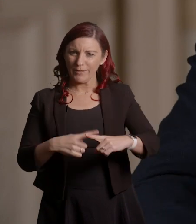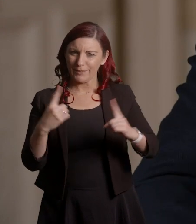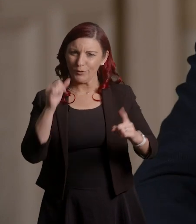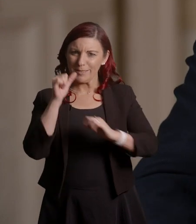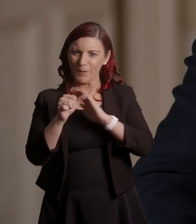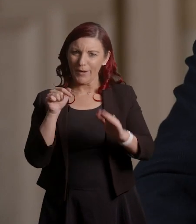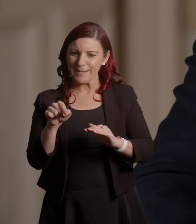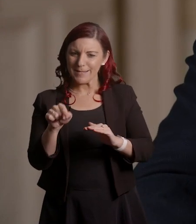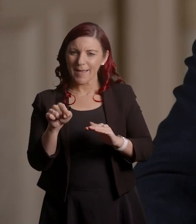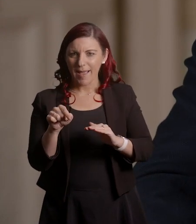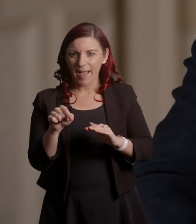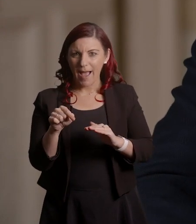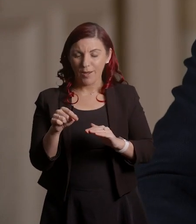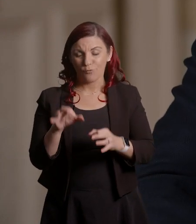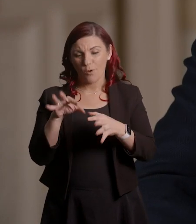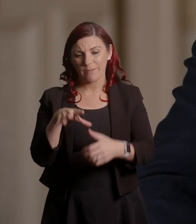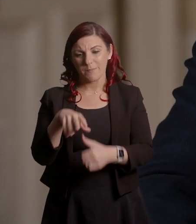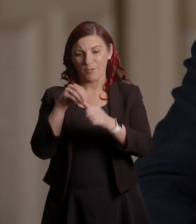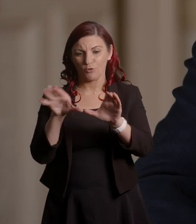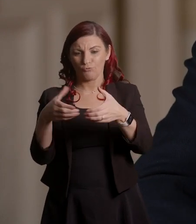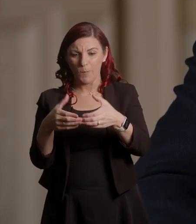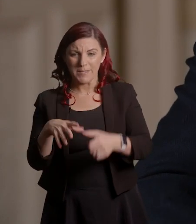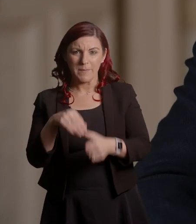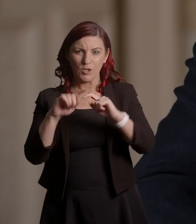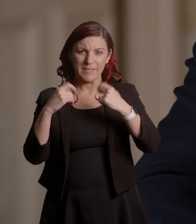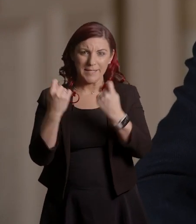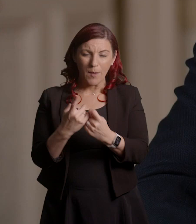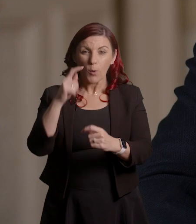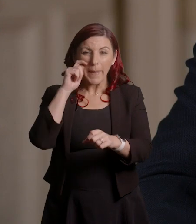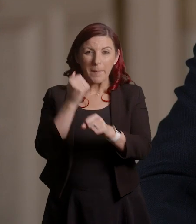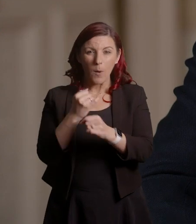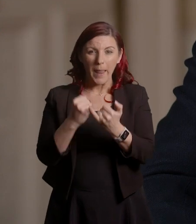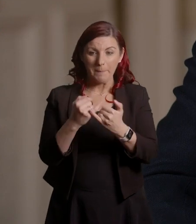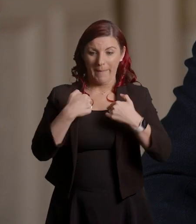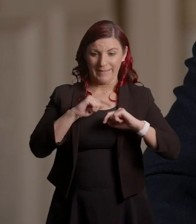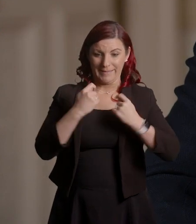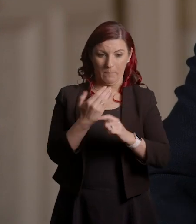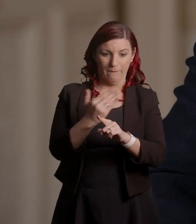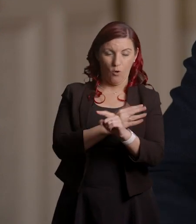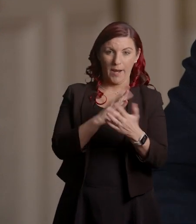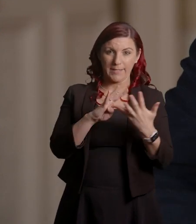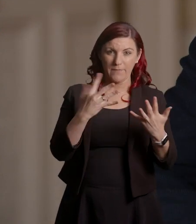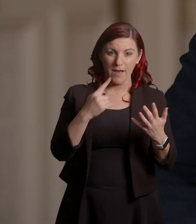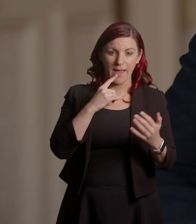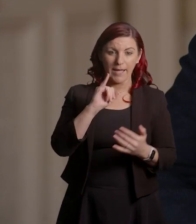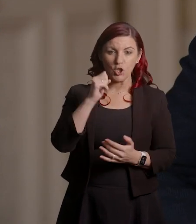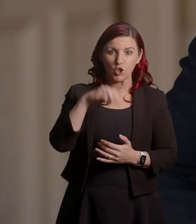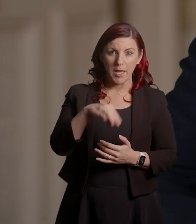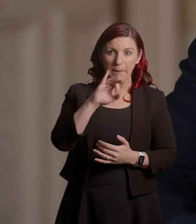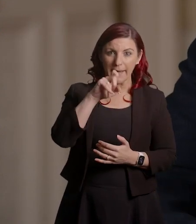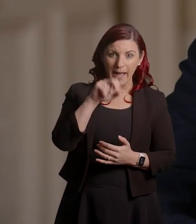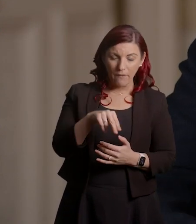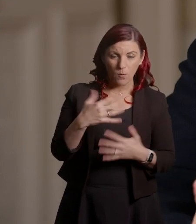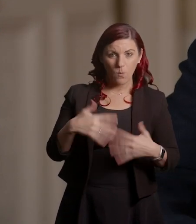and obviously they're a special group. That was a special team we played on. When you think of Jim Gavin and the service he's given to